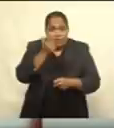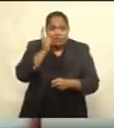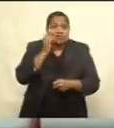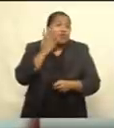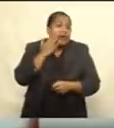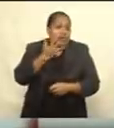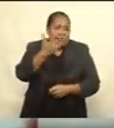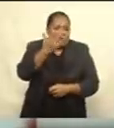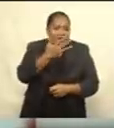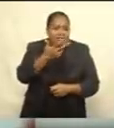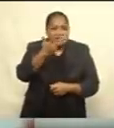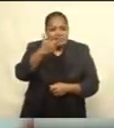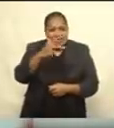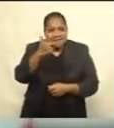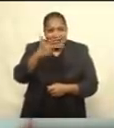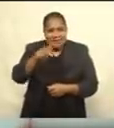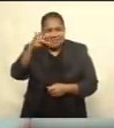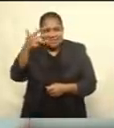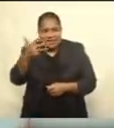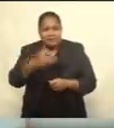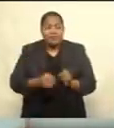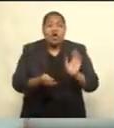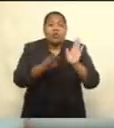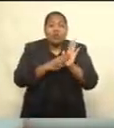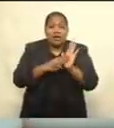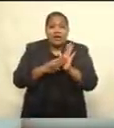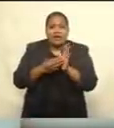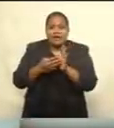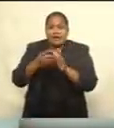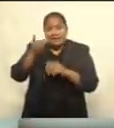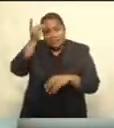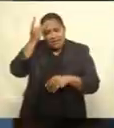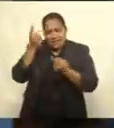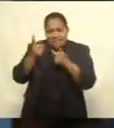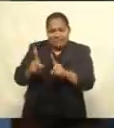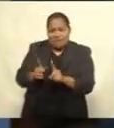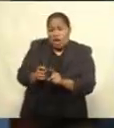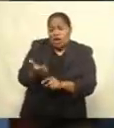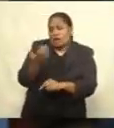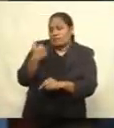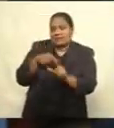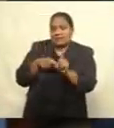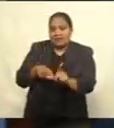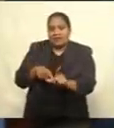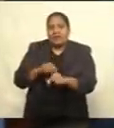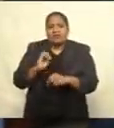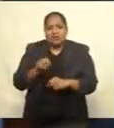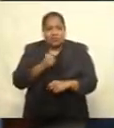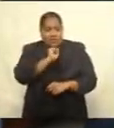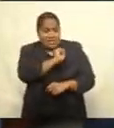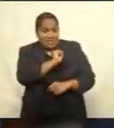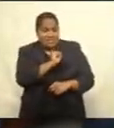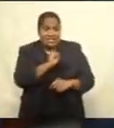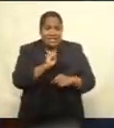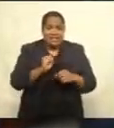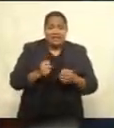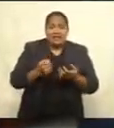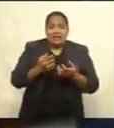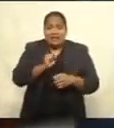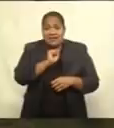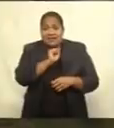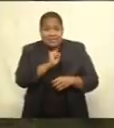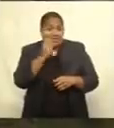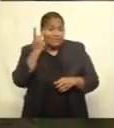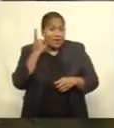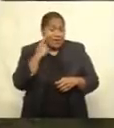1989. Munreilangi lost his father early last year, and he attributes his success to his parents, whose sacrifices helped him be a